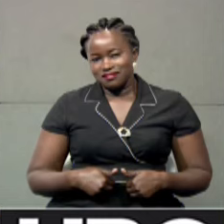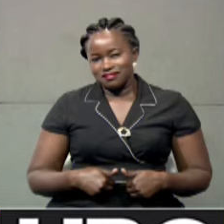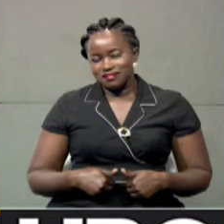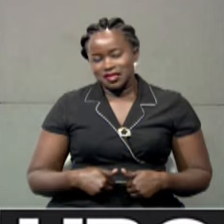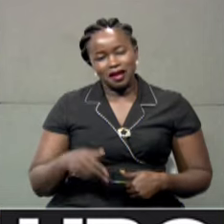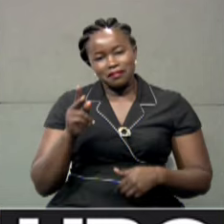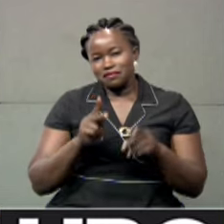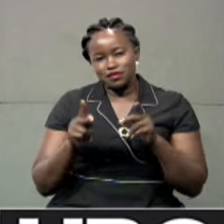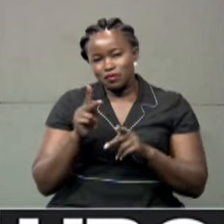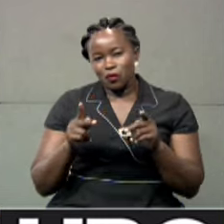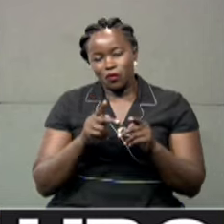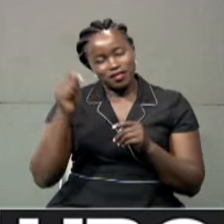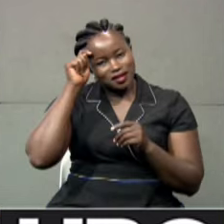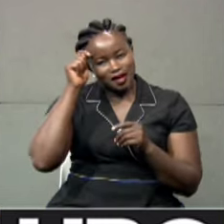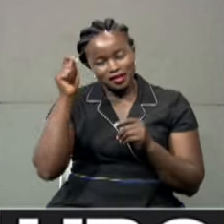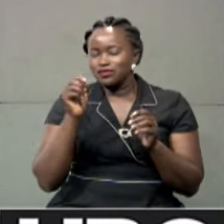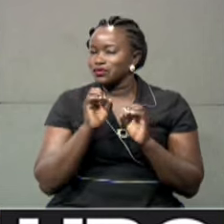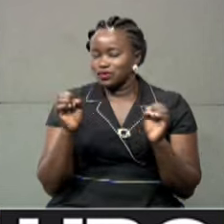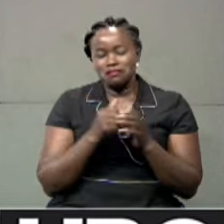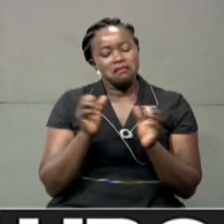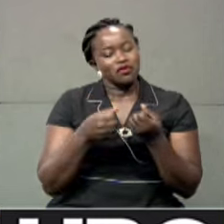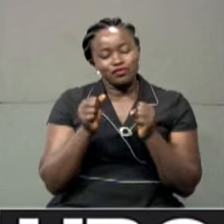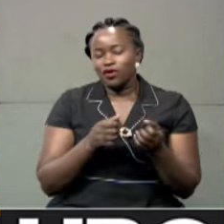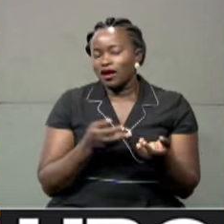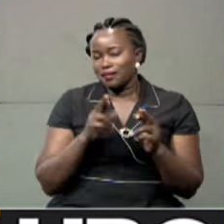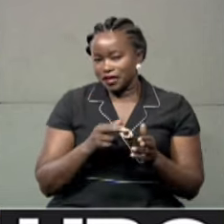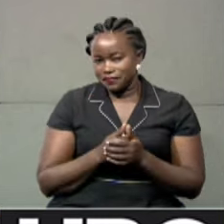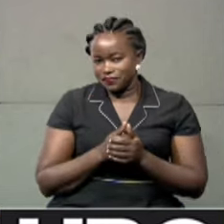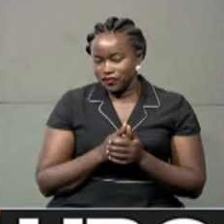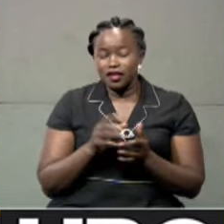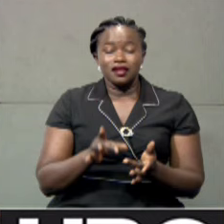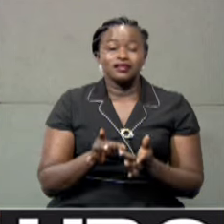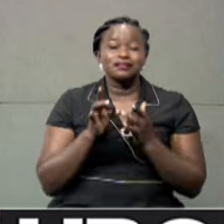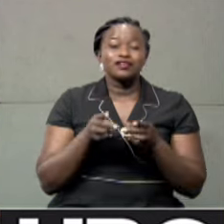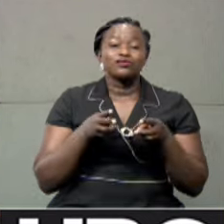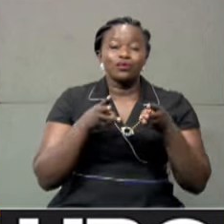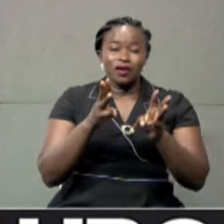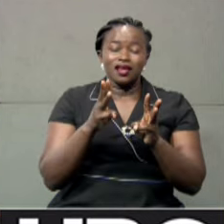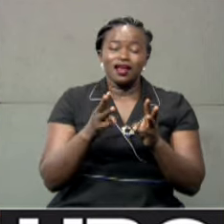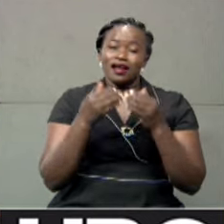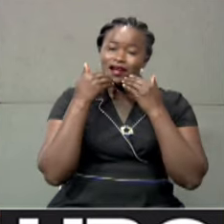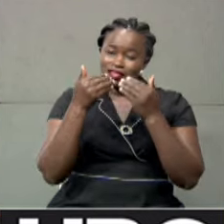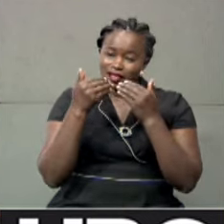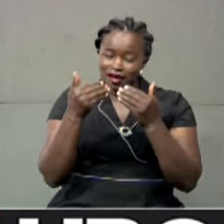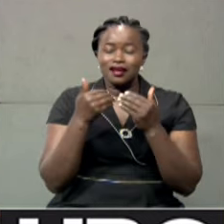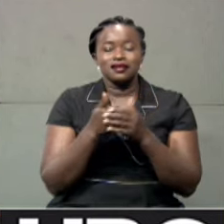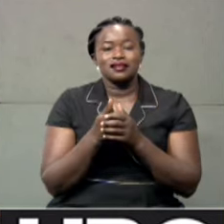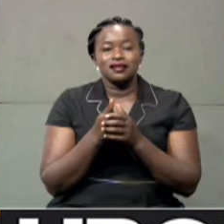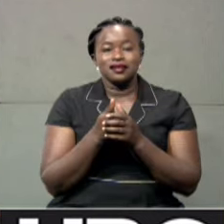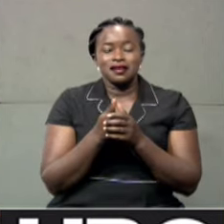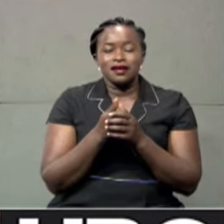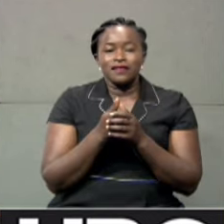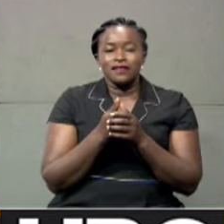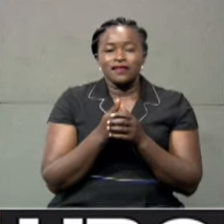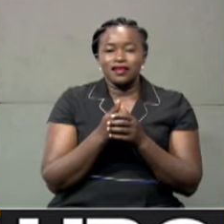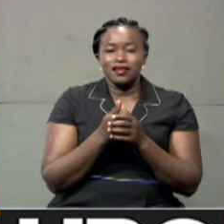young people with the talents. In a special way, I want to thank, on top of thanking His Excellency, I